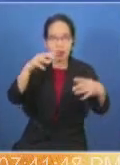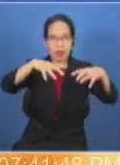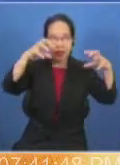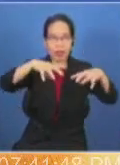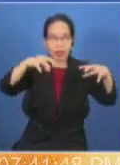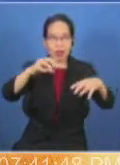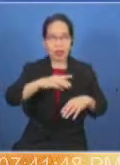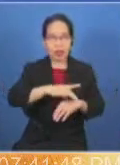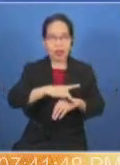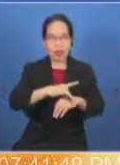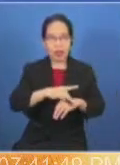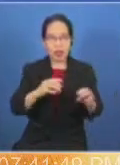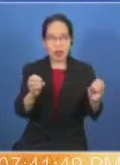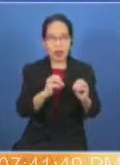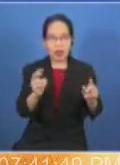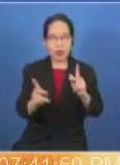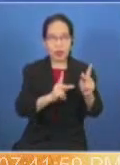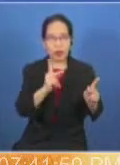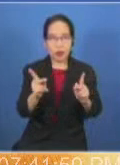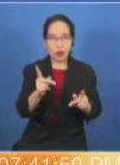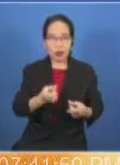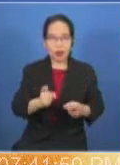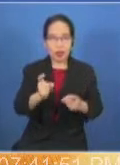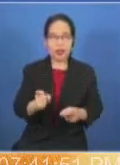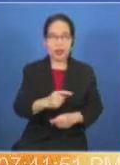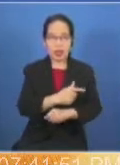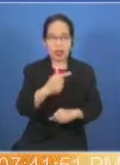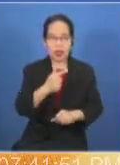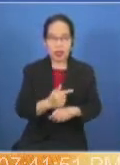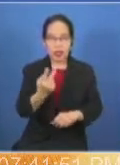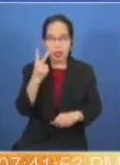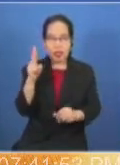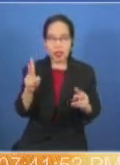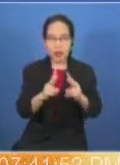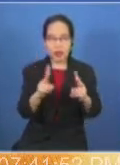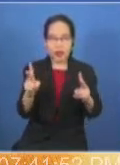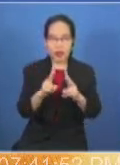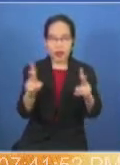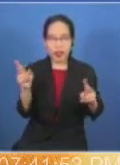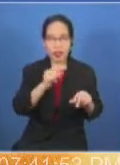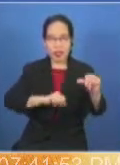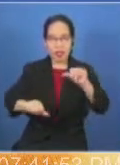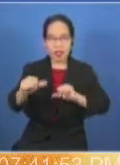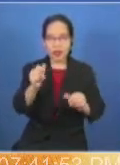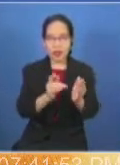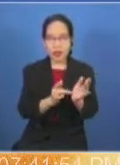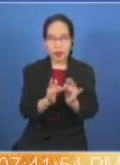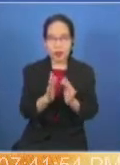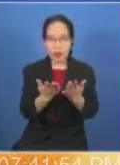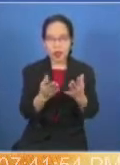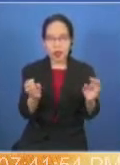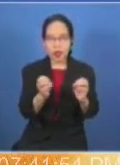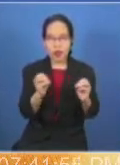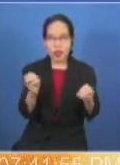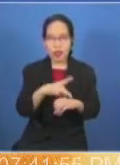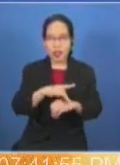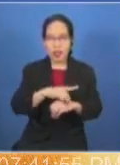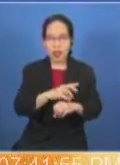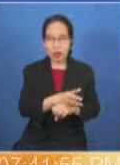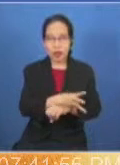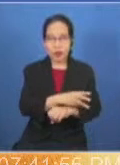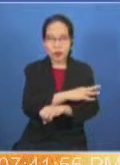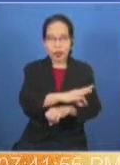God had not caused it to rain upon the earth, and there was not a man to till the ground. The Bible is